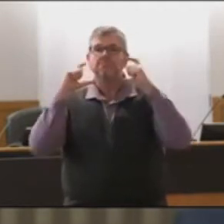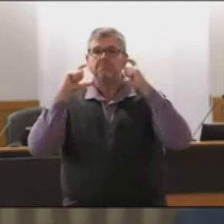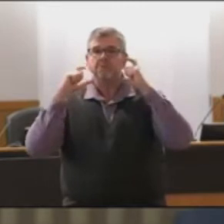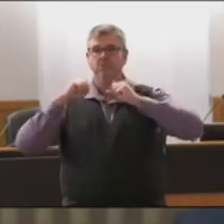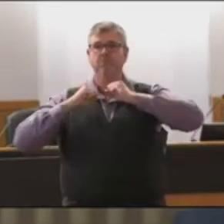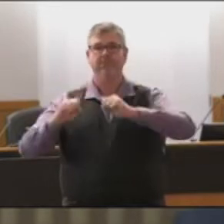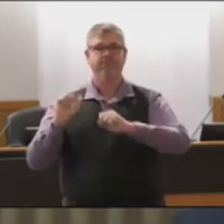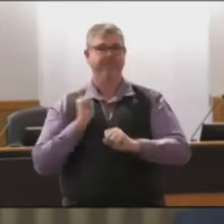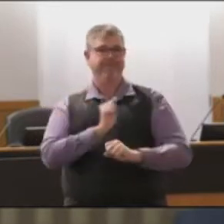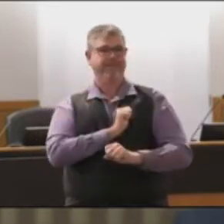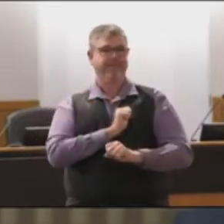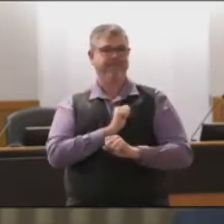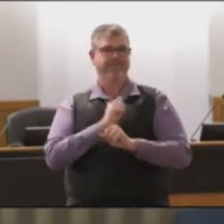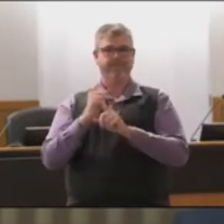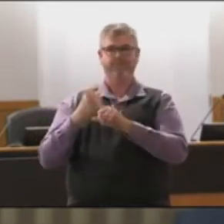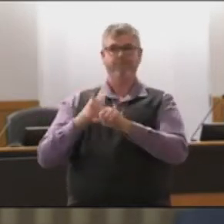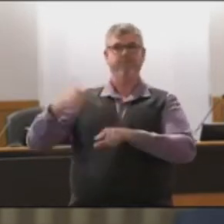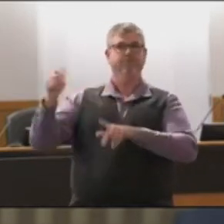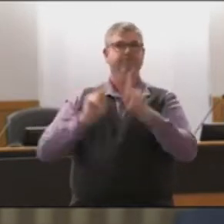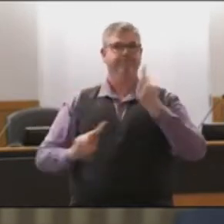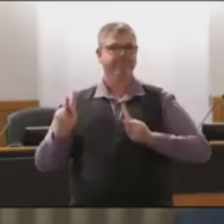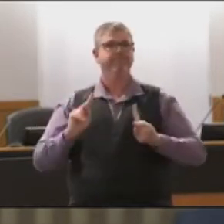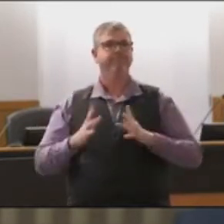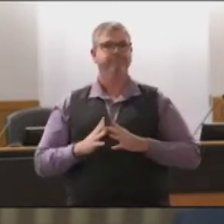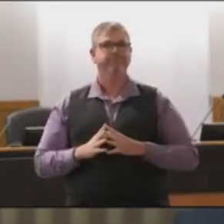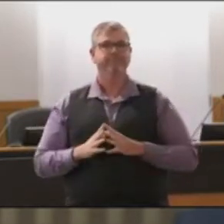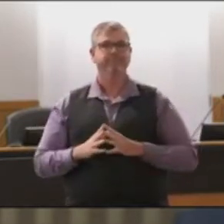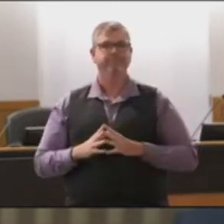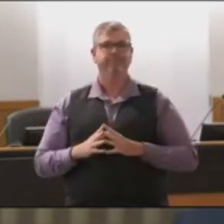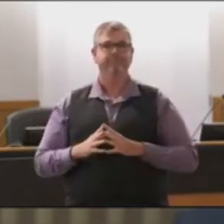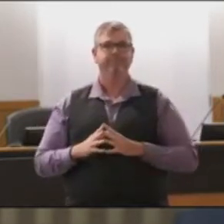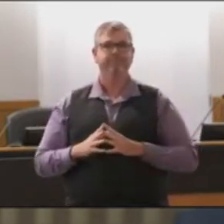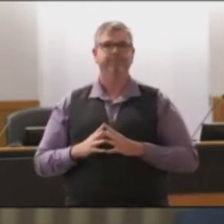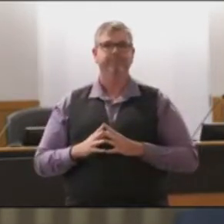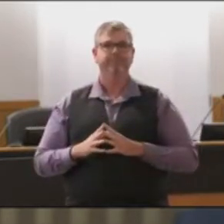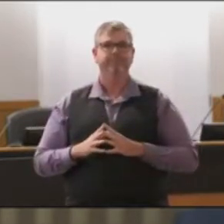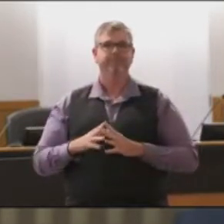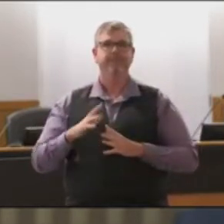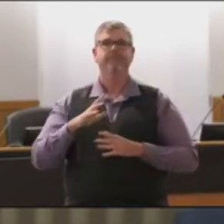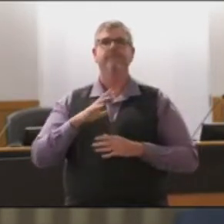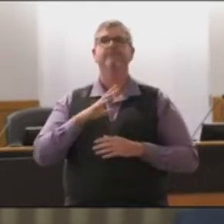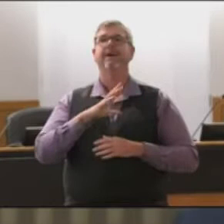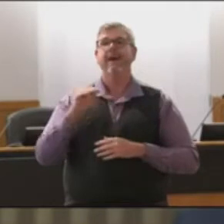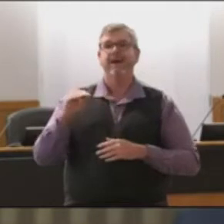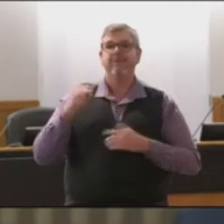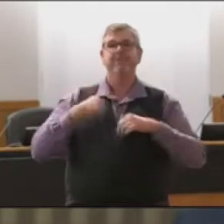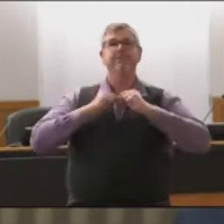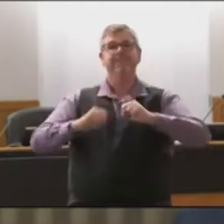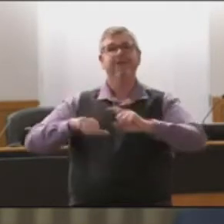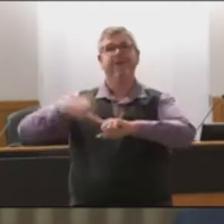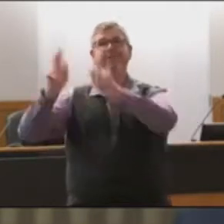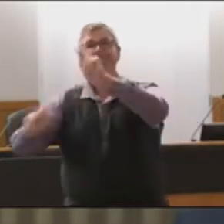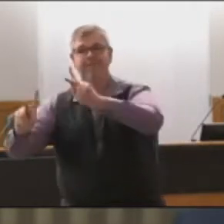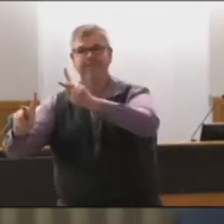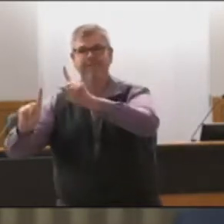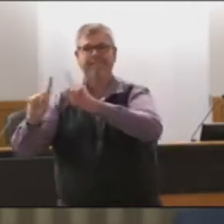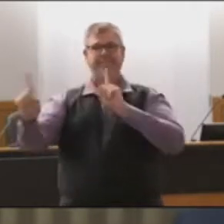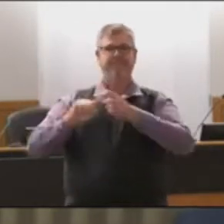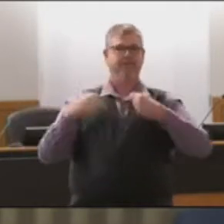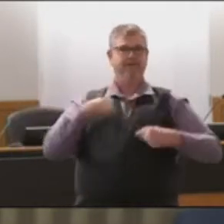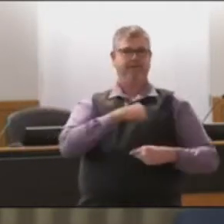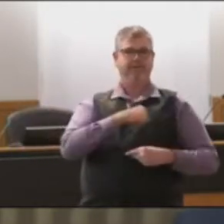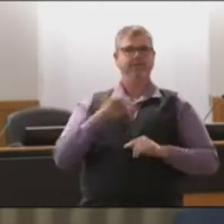the spread of the novel coronavirus, we continue to update our recommendations. What we understand now is that individuals